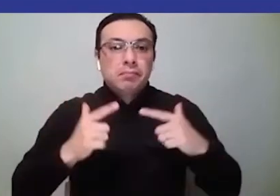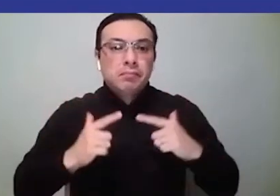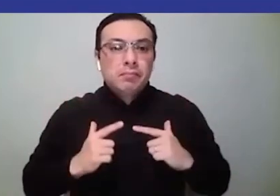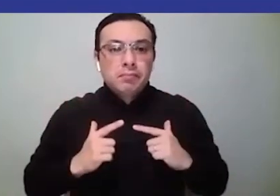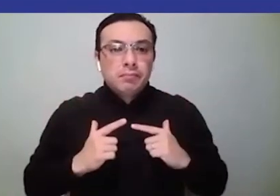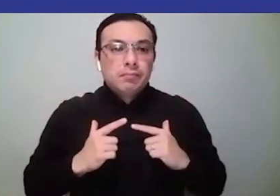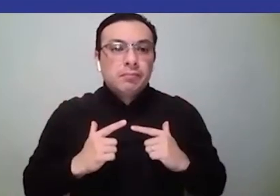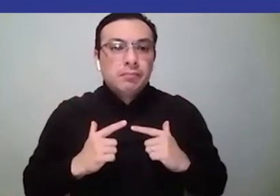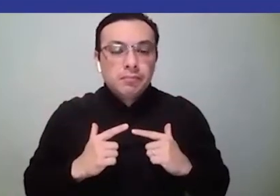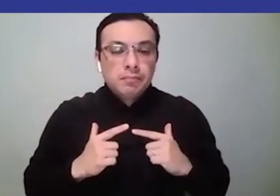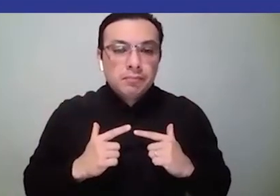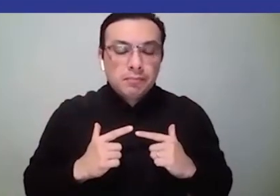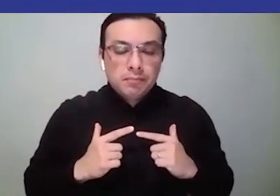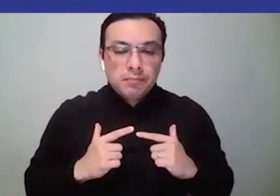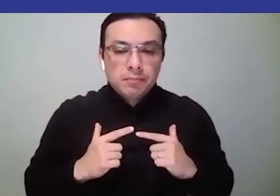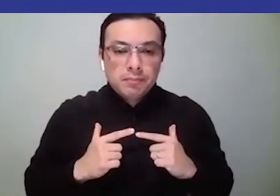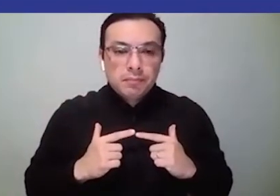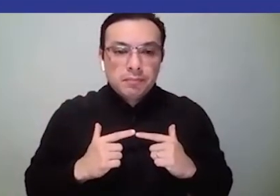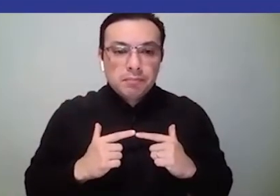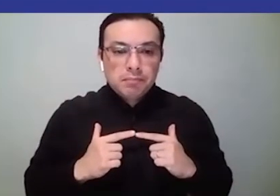That is such a